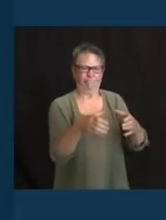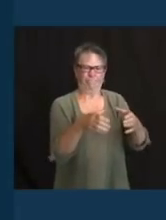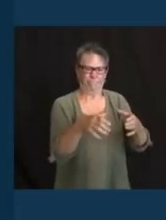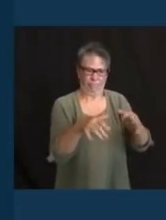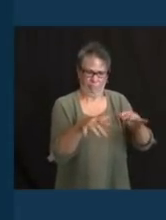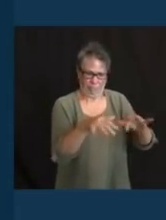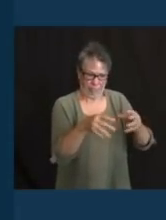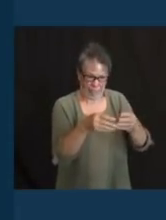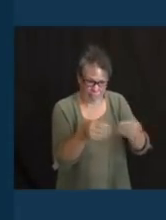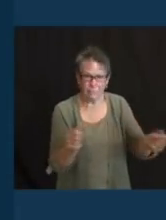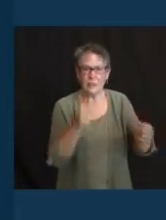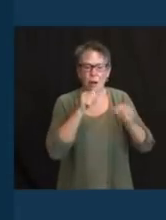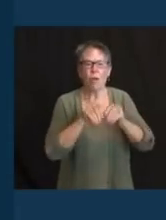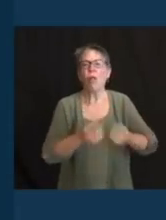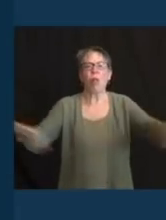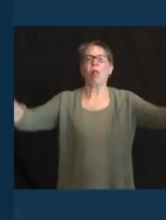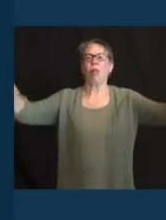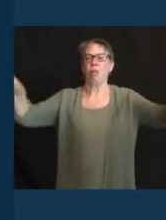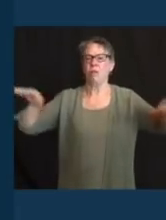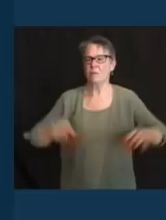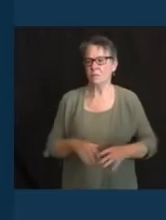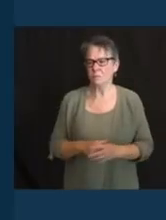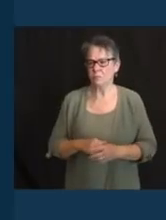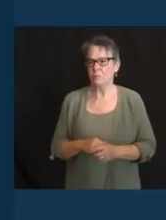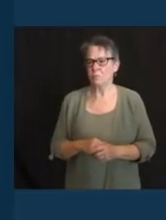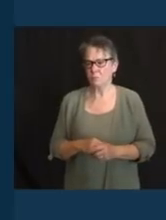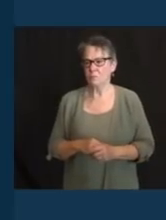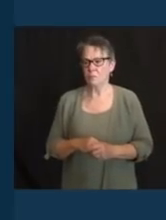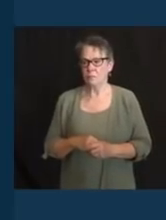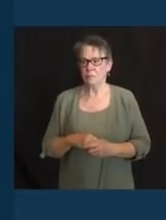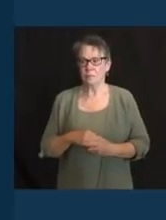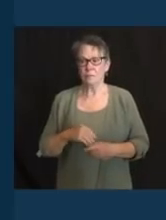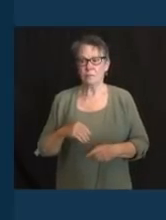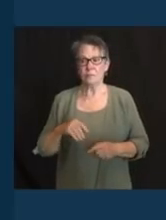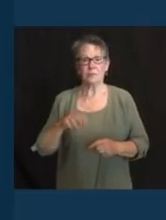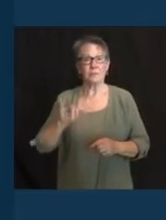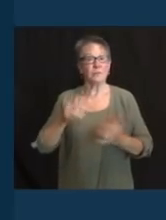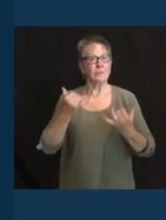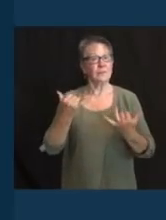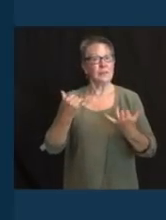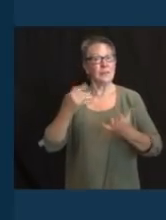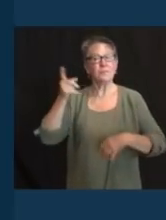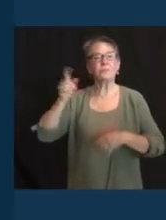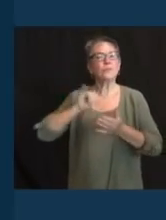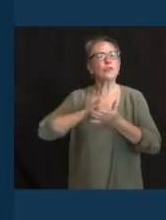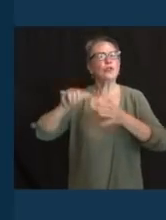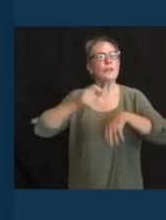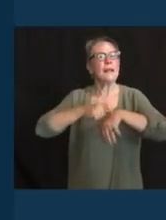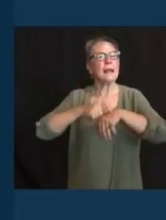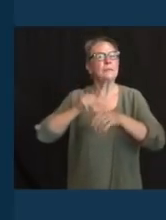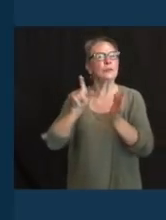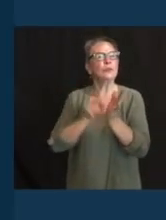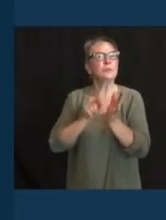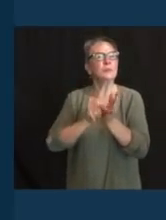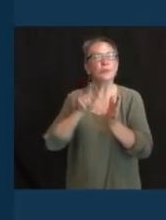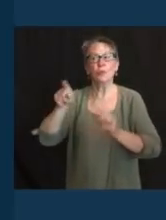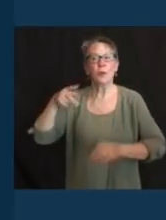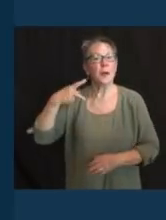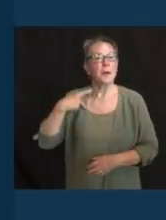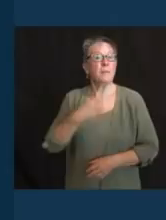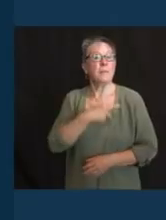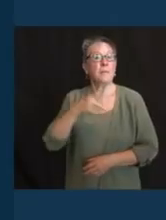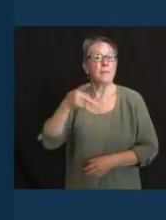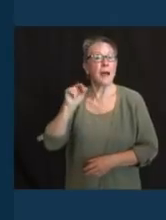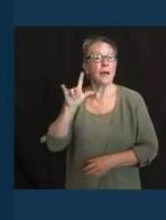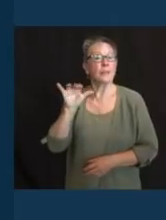those programs I want to give a shout out is in Patterson, and it has already been nationally recognized, in this case by the New York Times. Our goal is